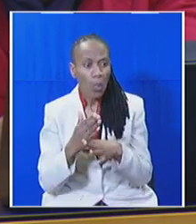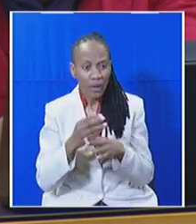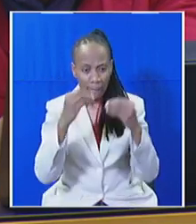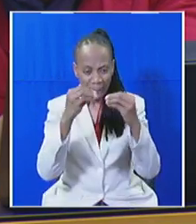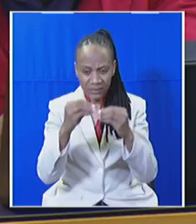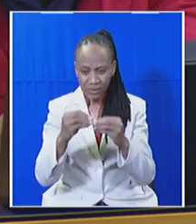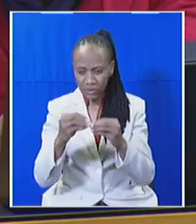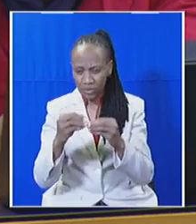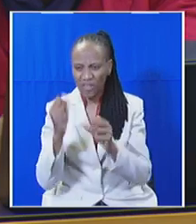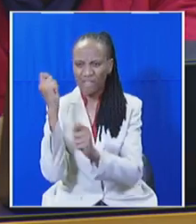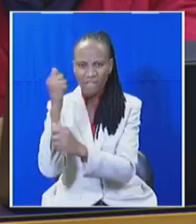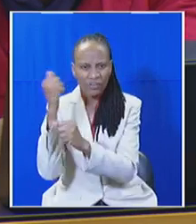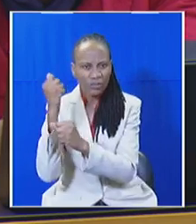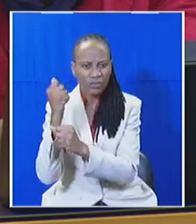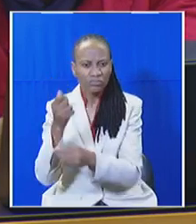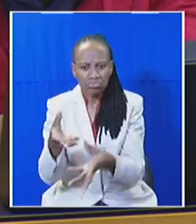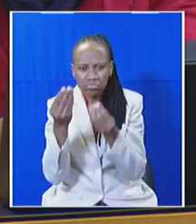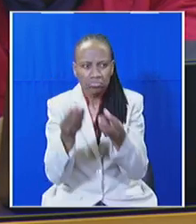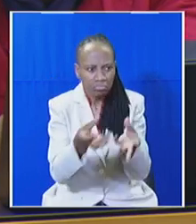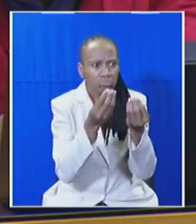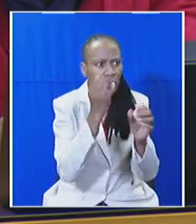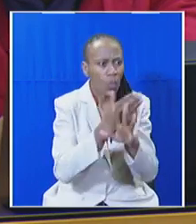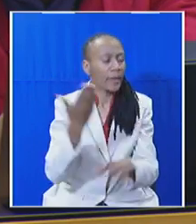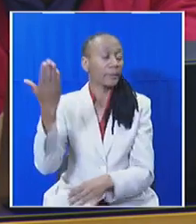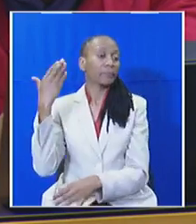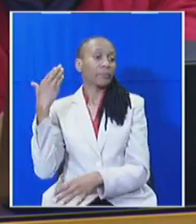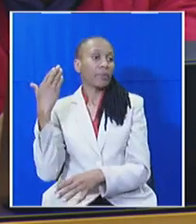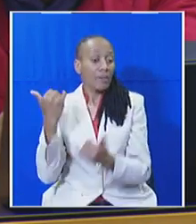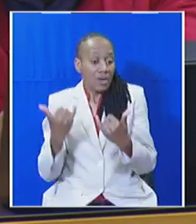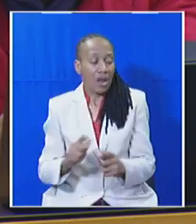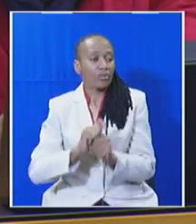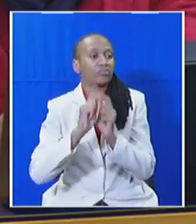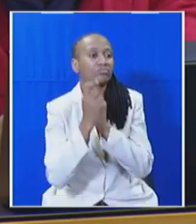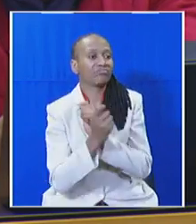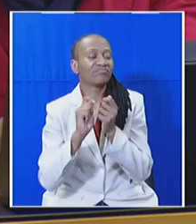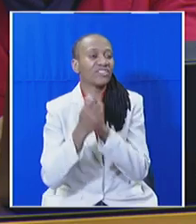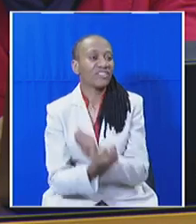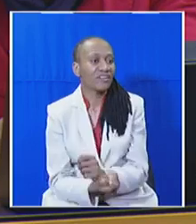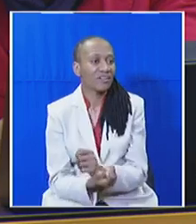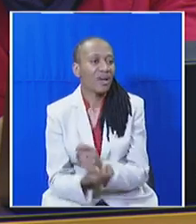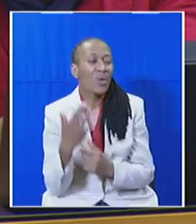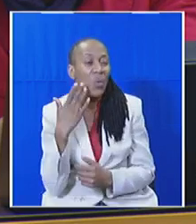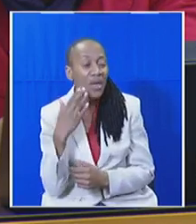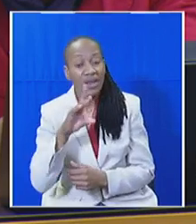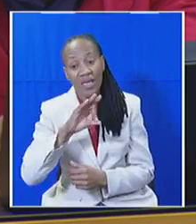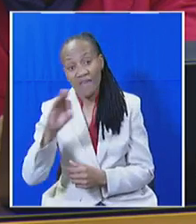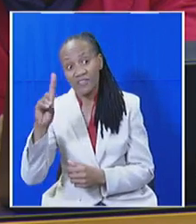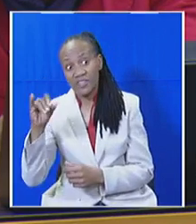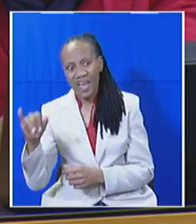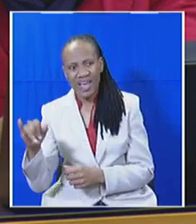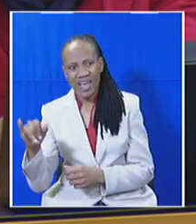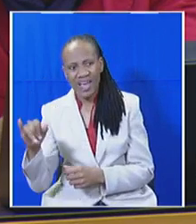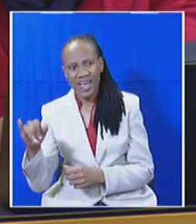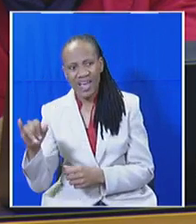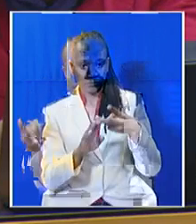around those areas, are asking this question: when are FDIs going to give them employment?